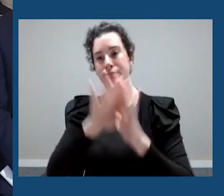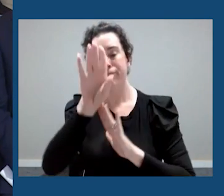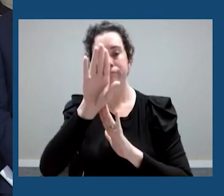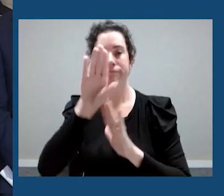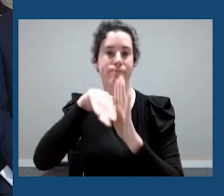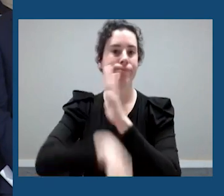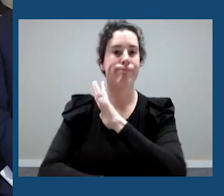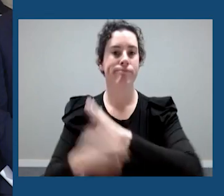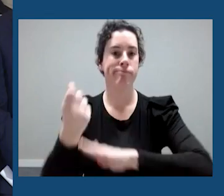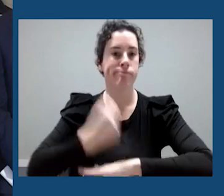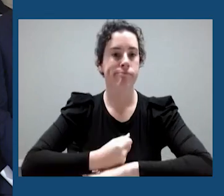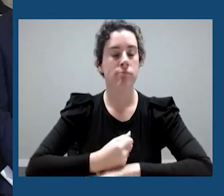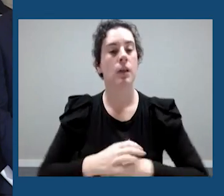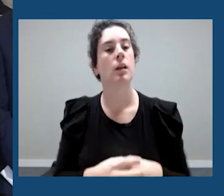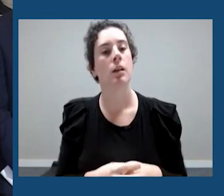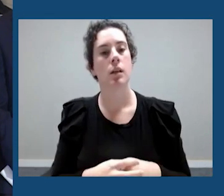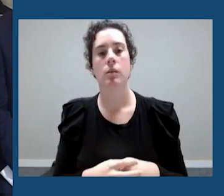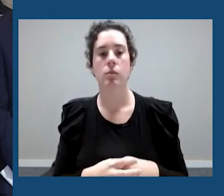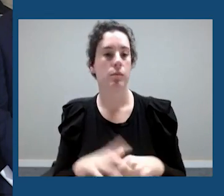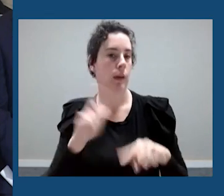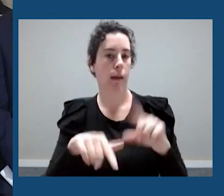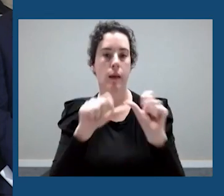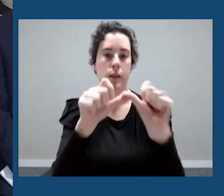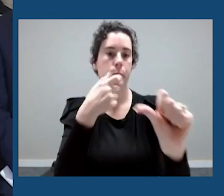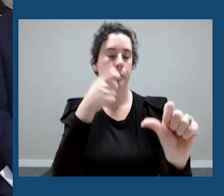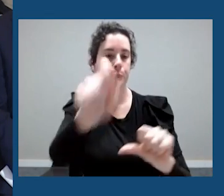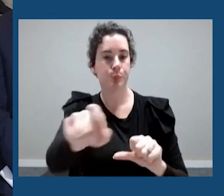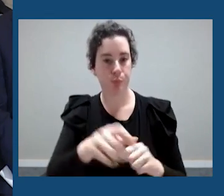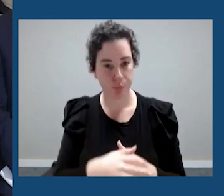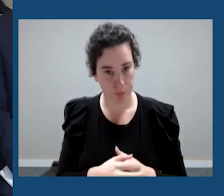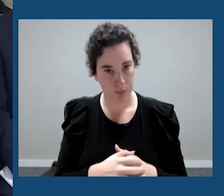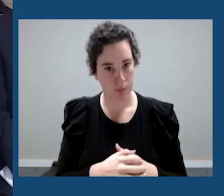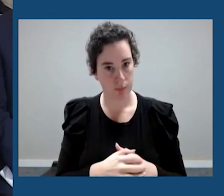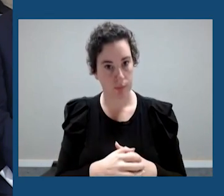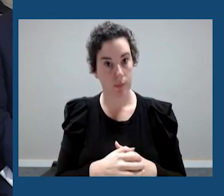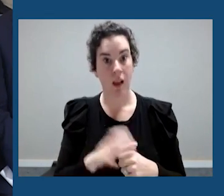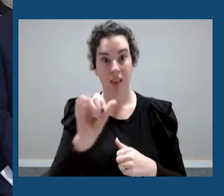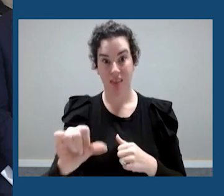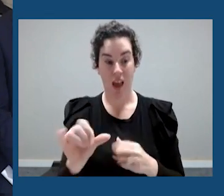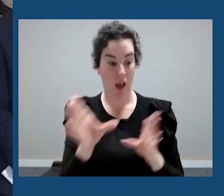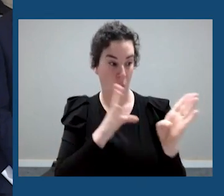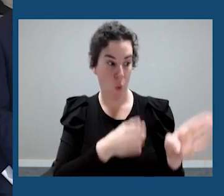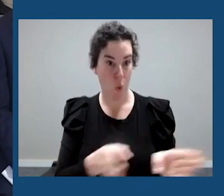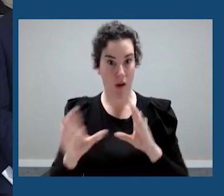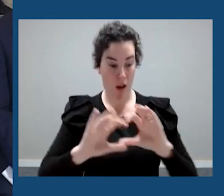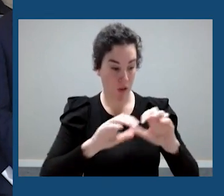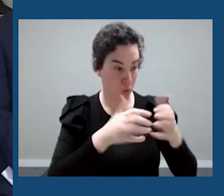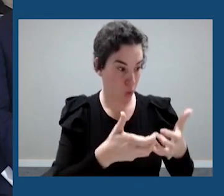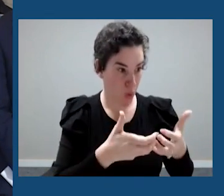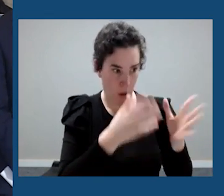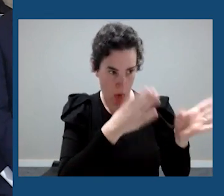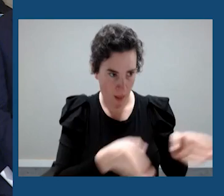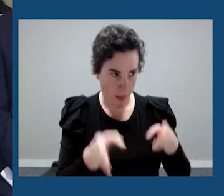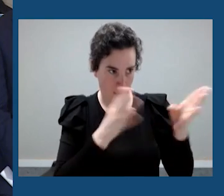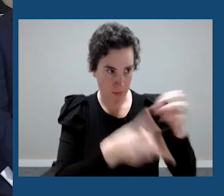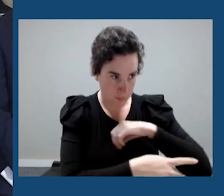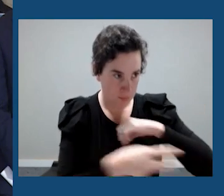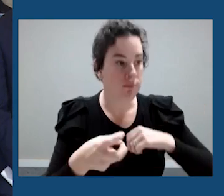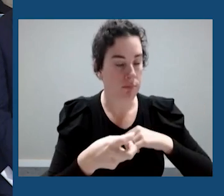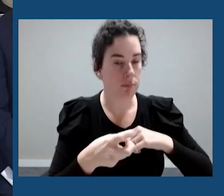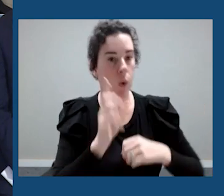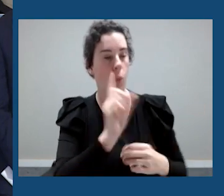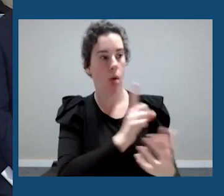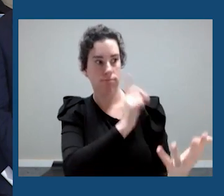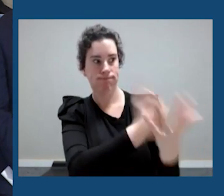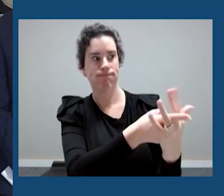This can no longer stand. It's time to go after the organized retail theft rings the same way we went after the gun traffickers